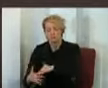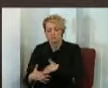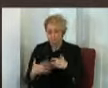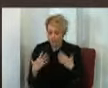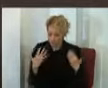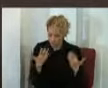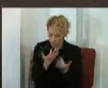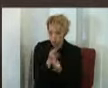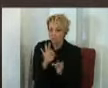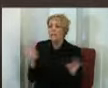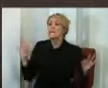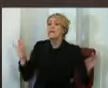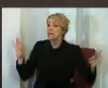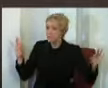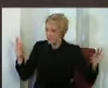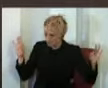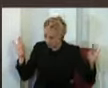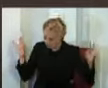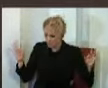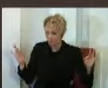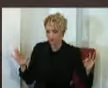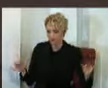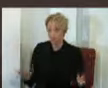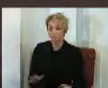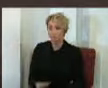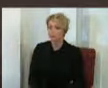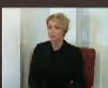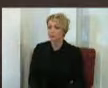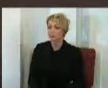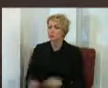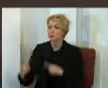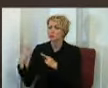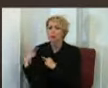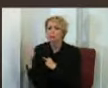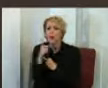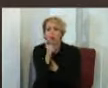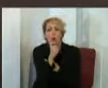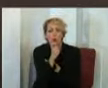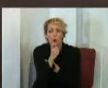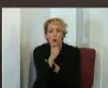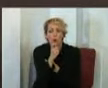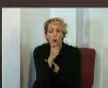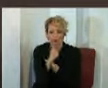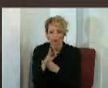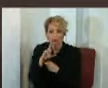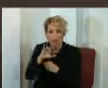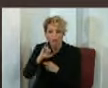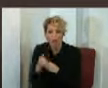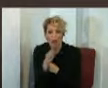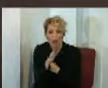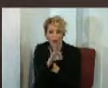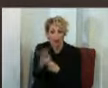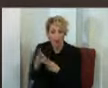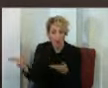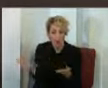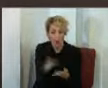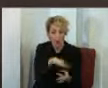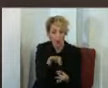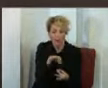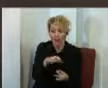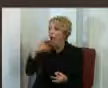this world. It is the job of the Holy Spirit. But the job of the Holy Spirit is not out